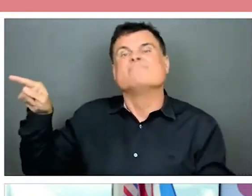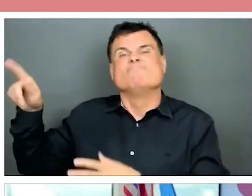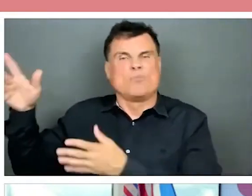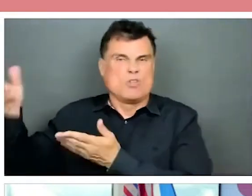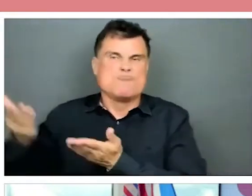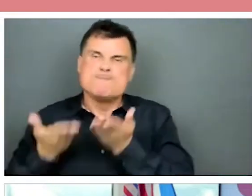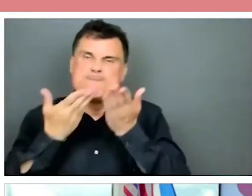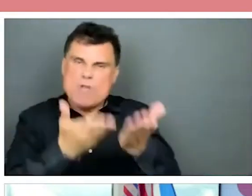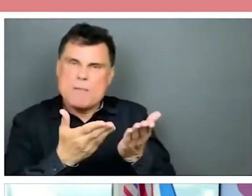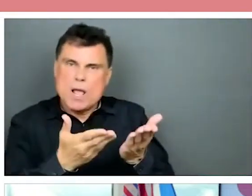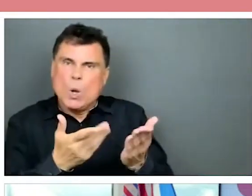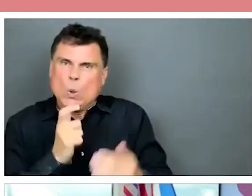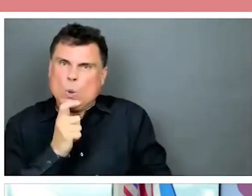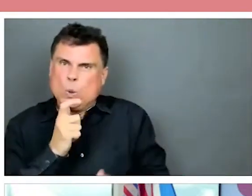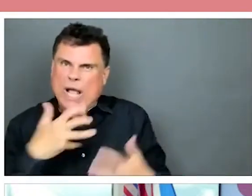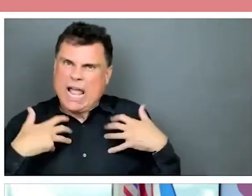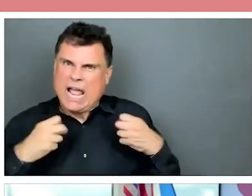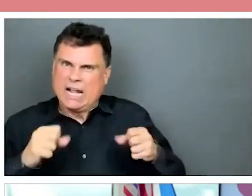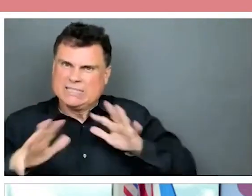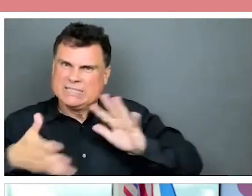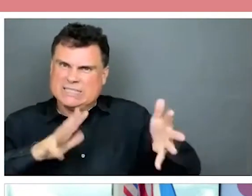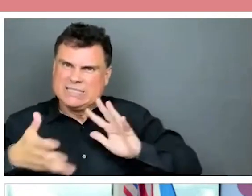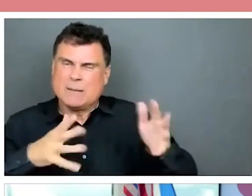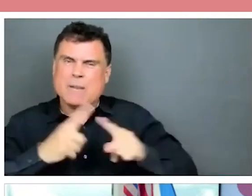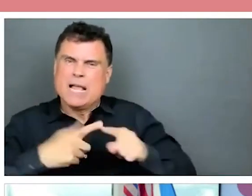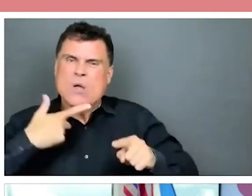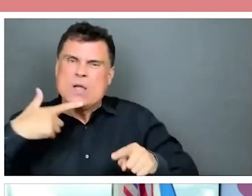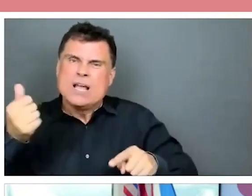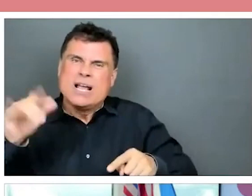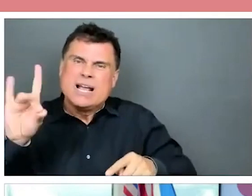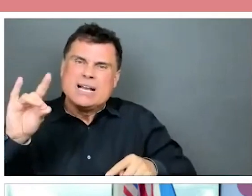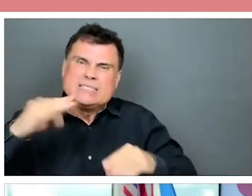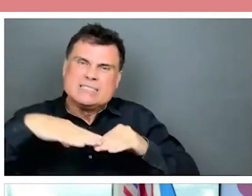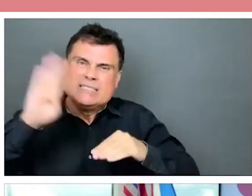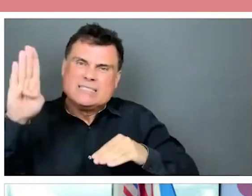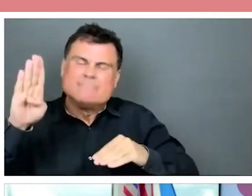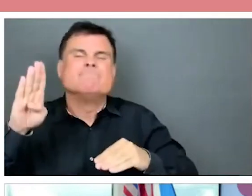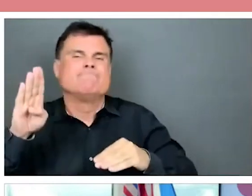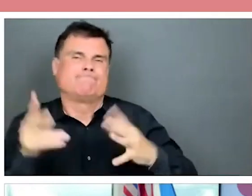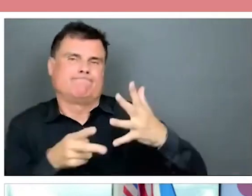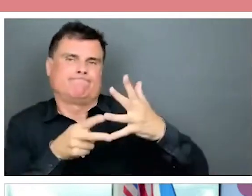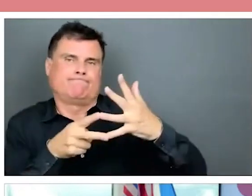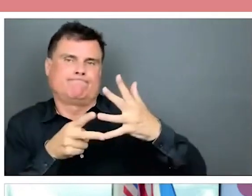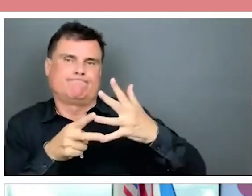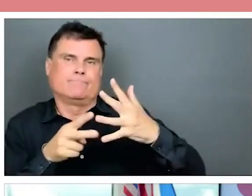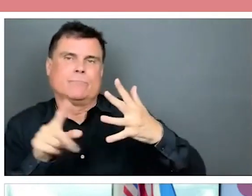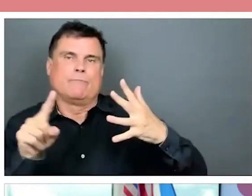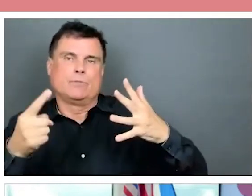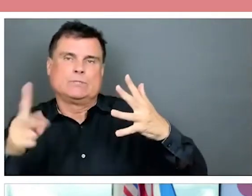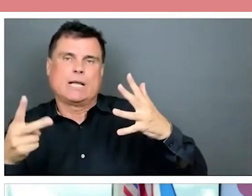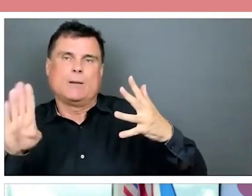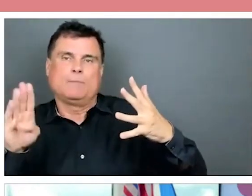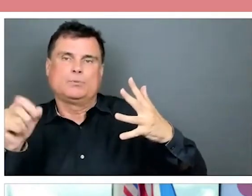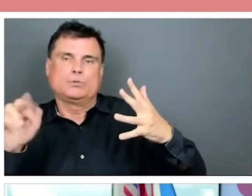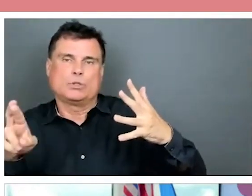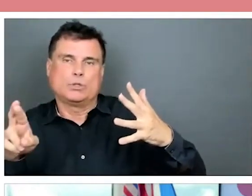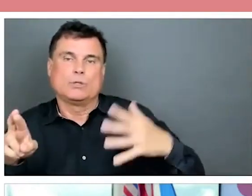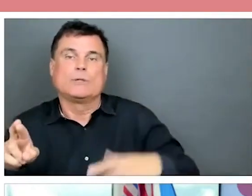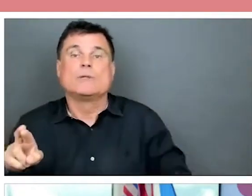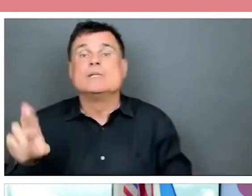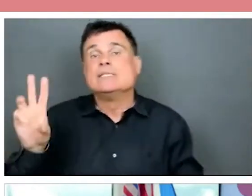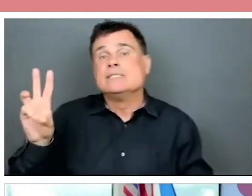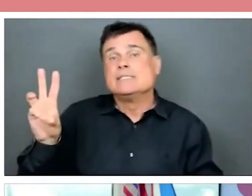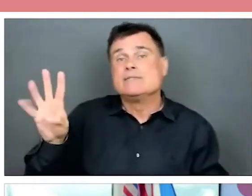the age of 70. And at this point, of the people that were eligible for that, 64% have taken it up. And that's a reflection